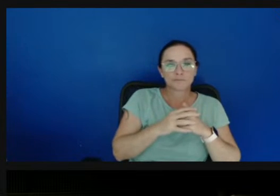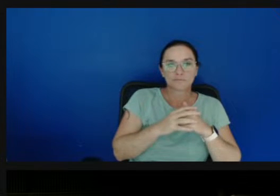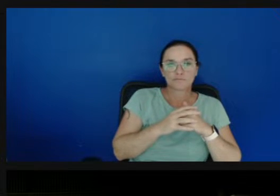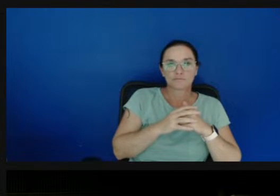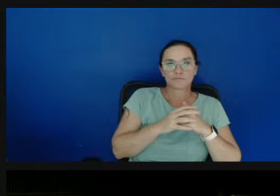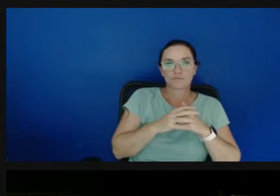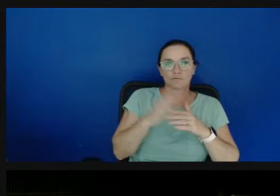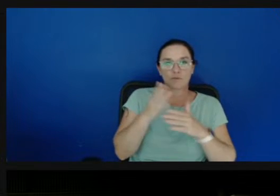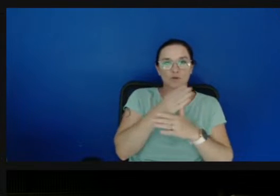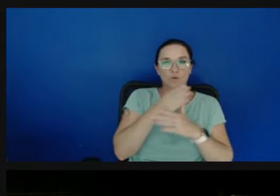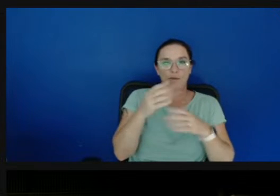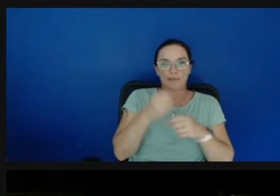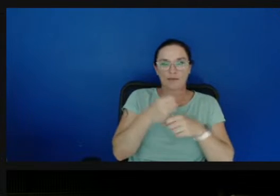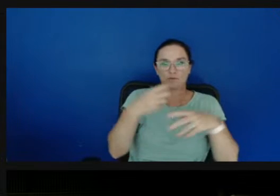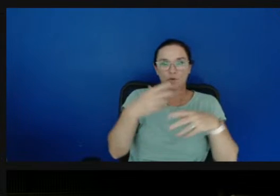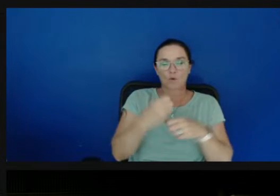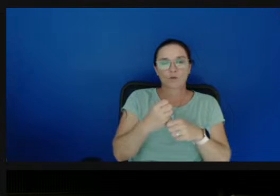those explosions.